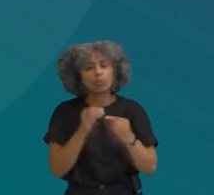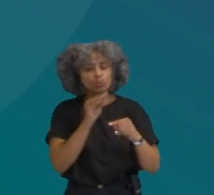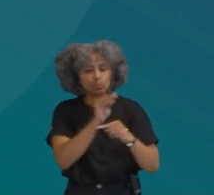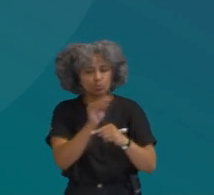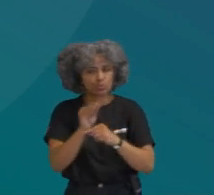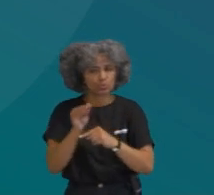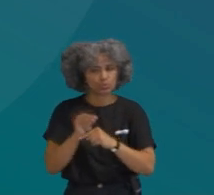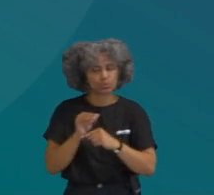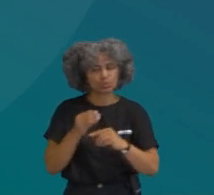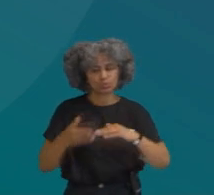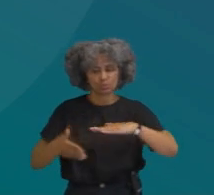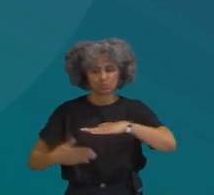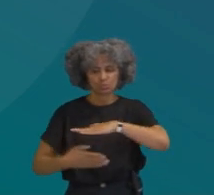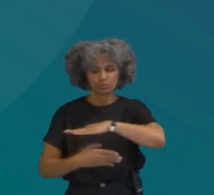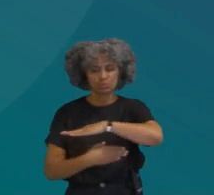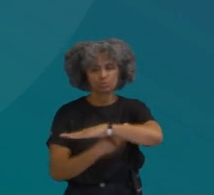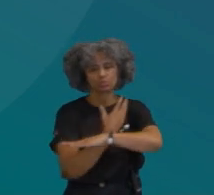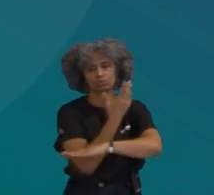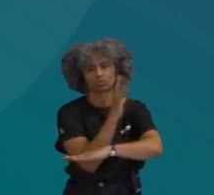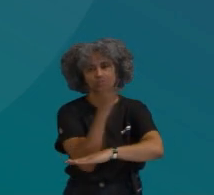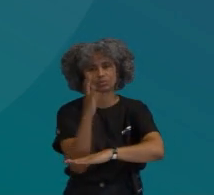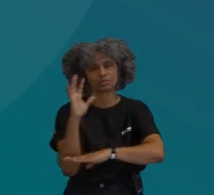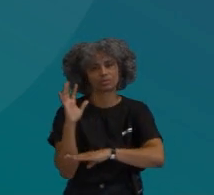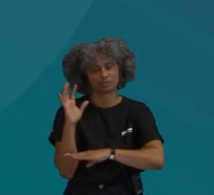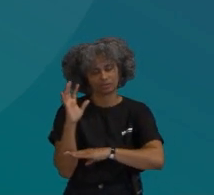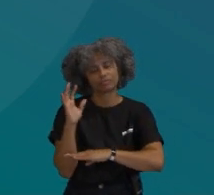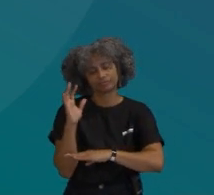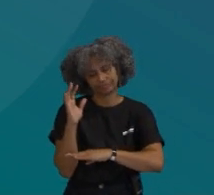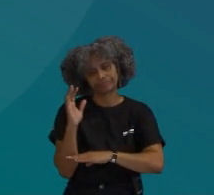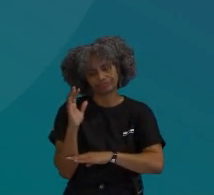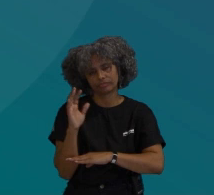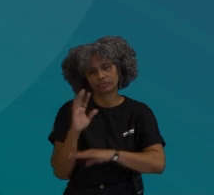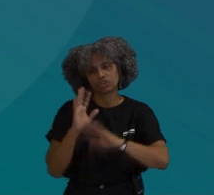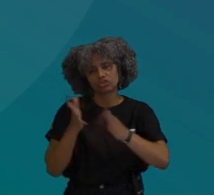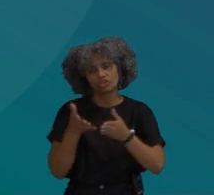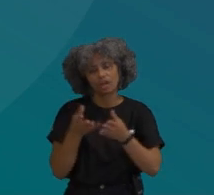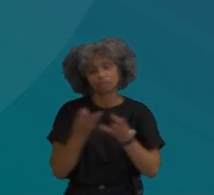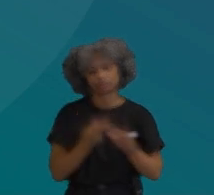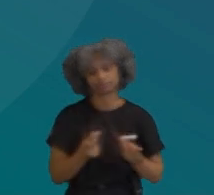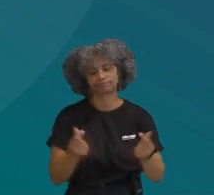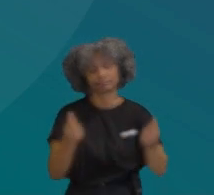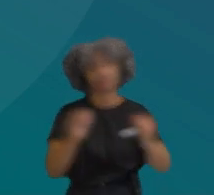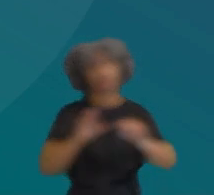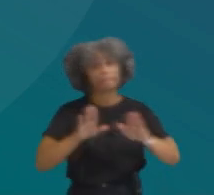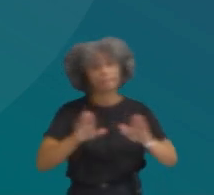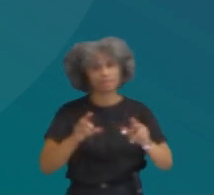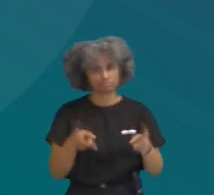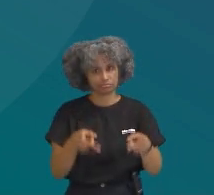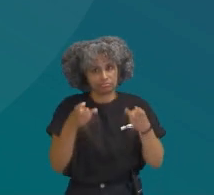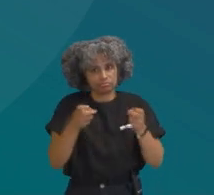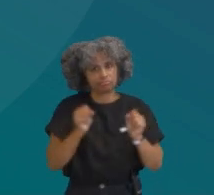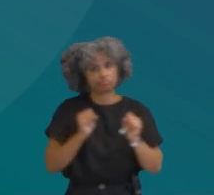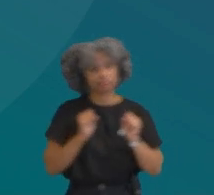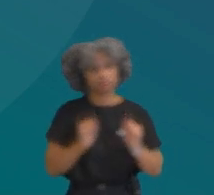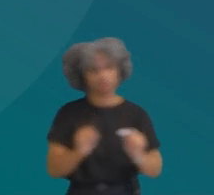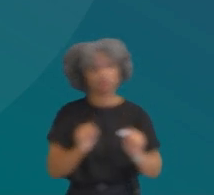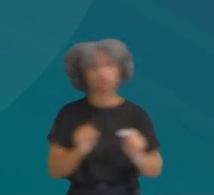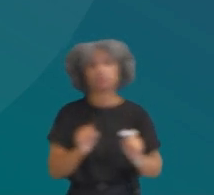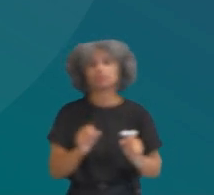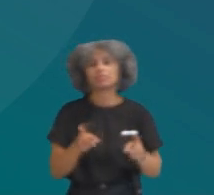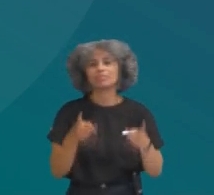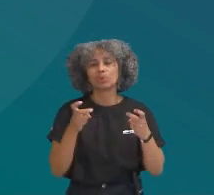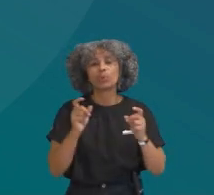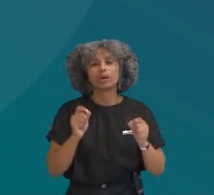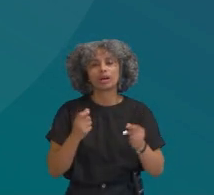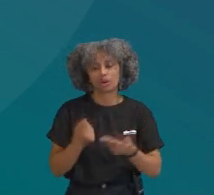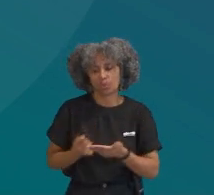show you that we are losing some of our biodiversity, but at the bottom, you will see that actually we are buying much more land and protecting officially more land